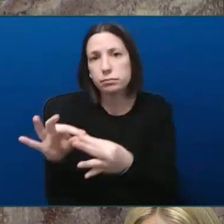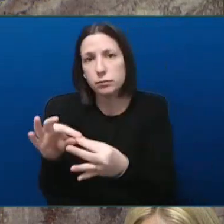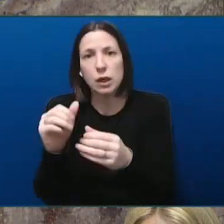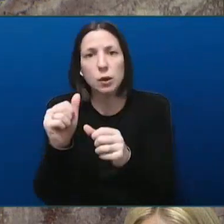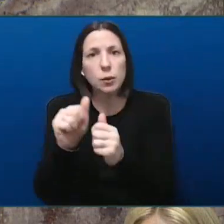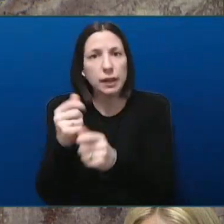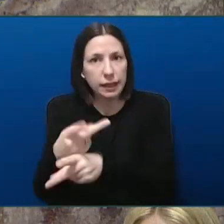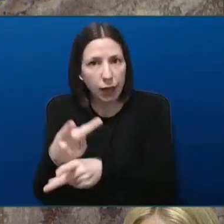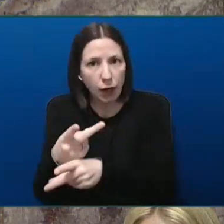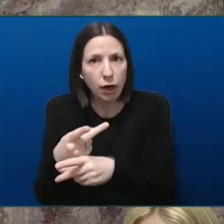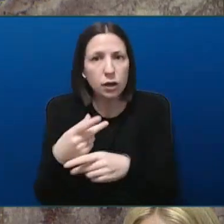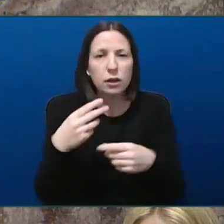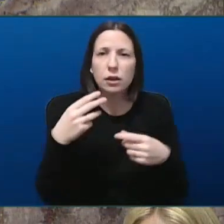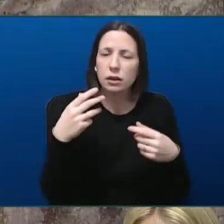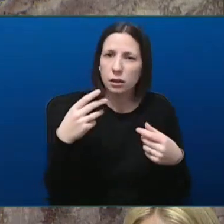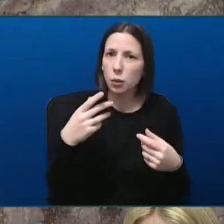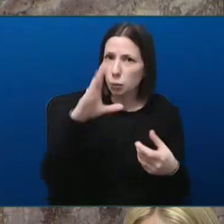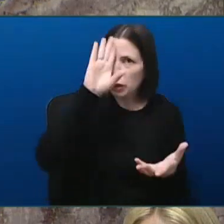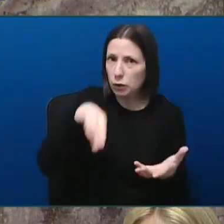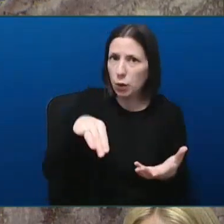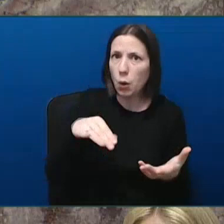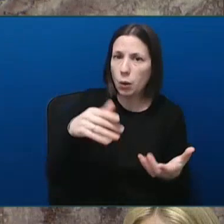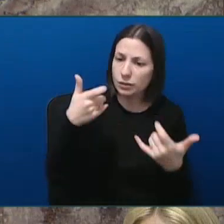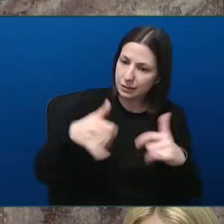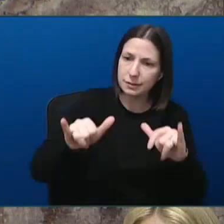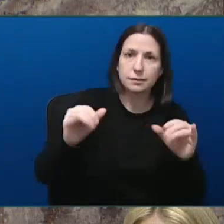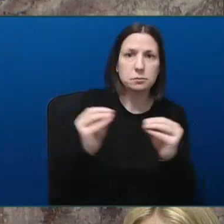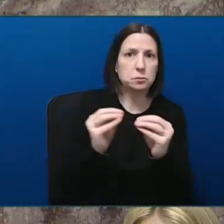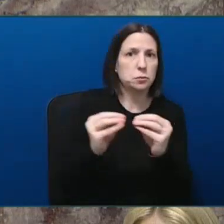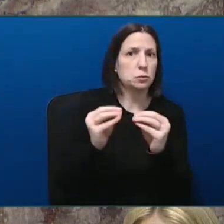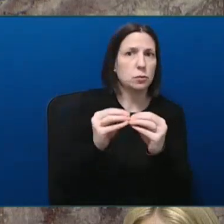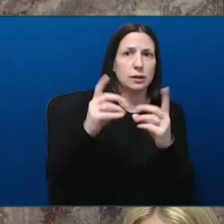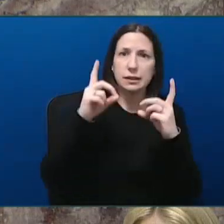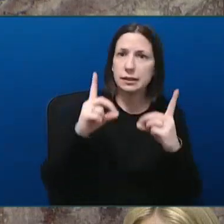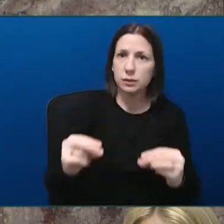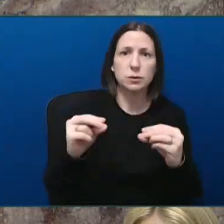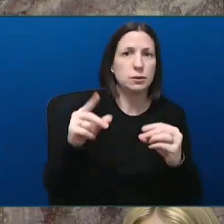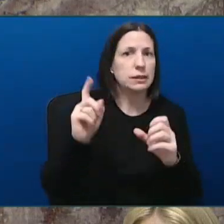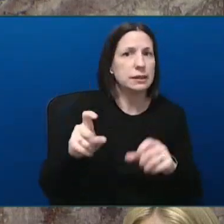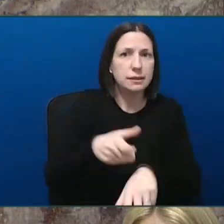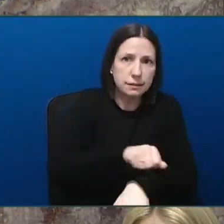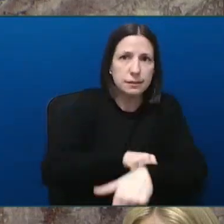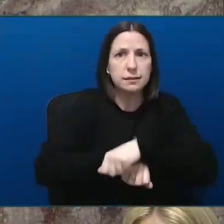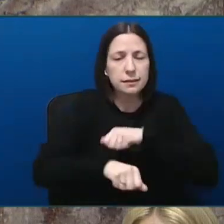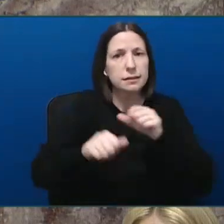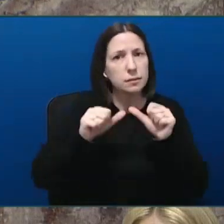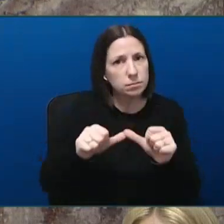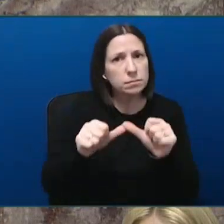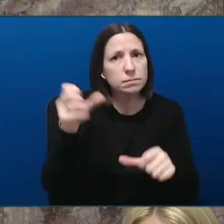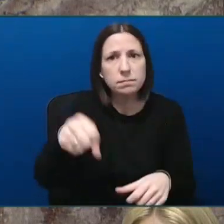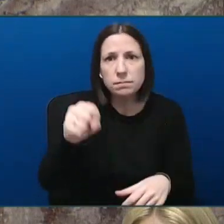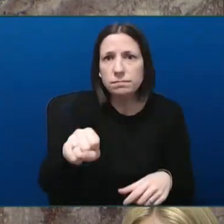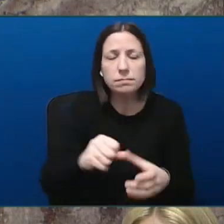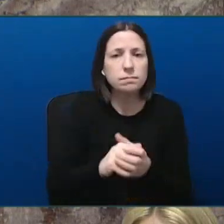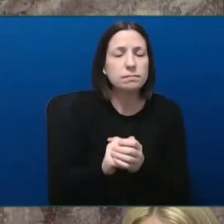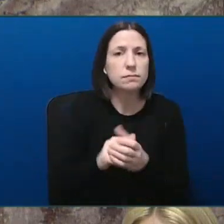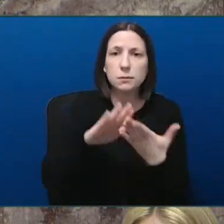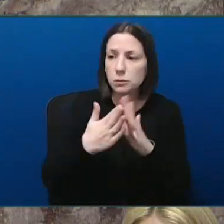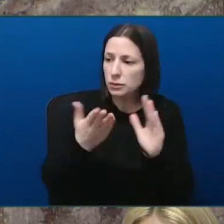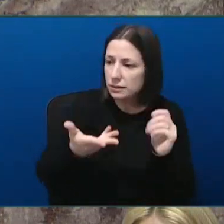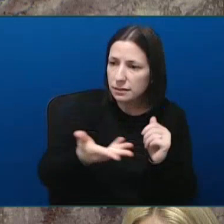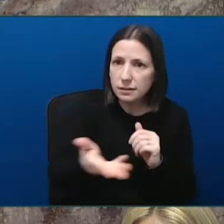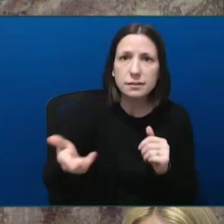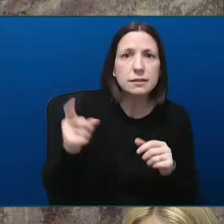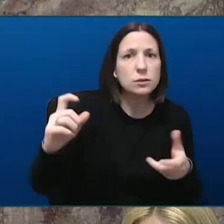those gaps. And we know there's more work to be done. We know we all need to work together in our communities to pull together to get